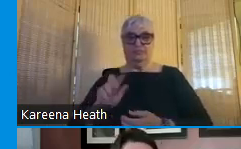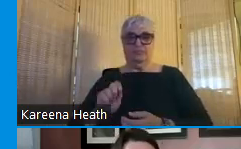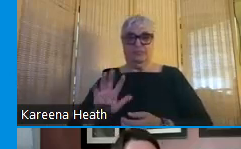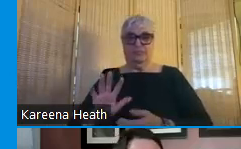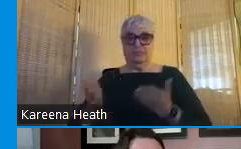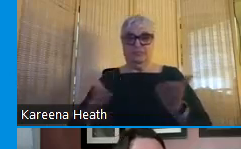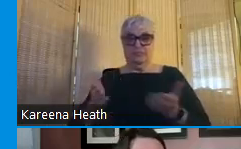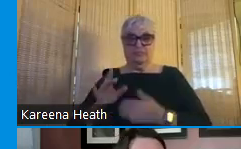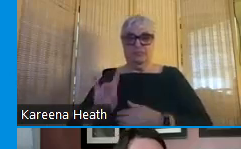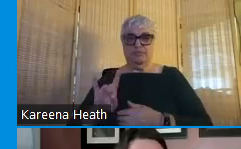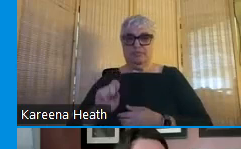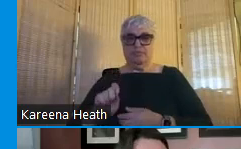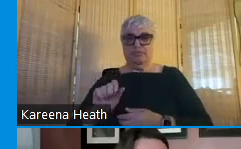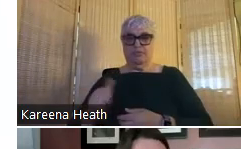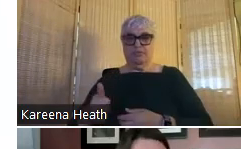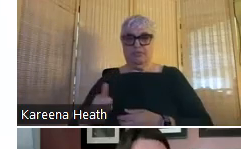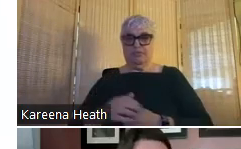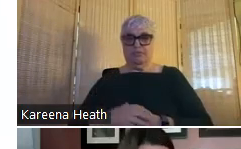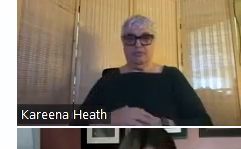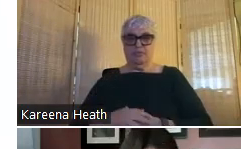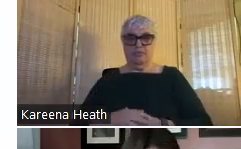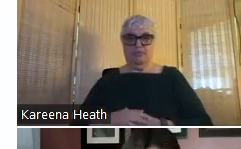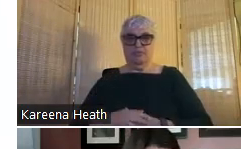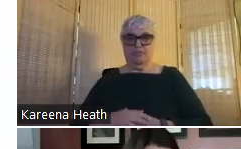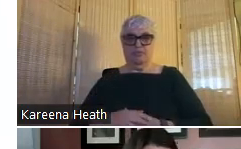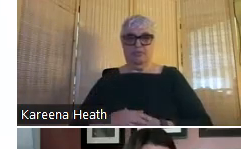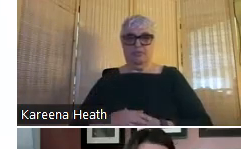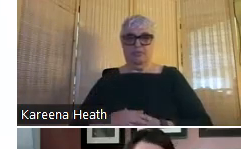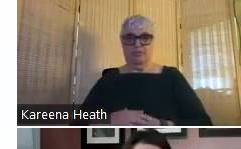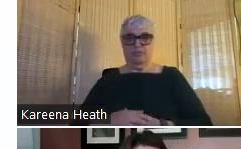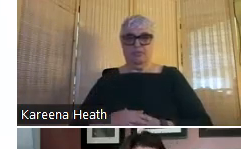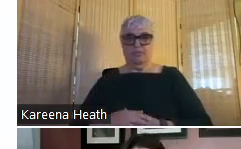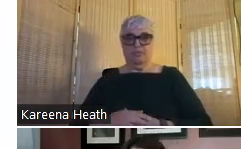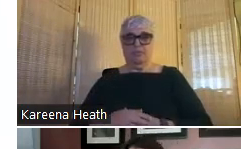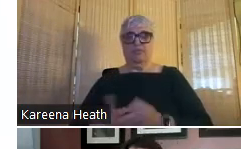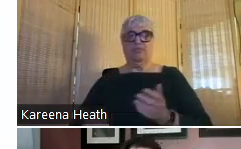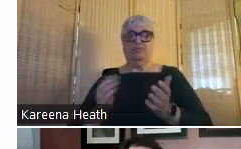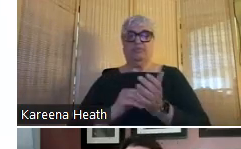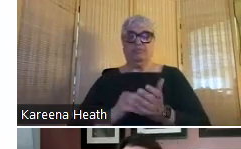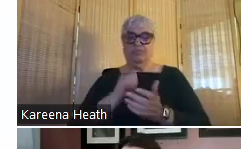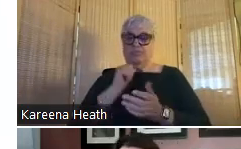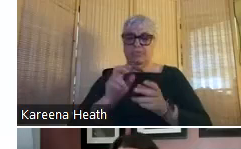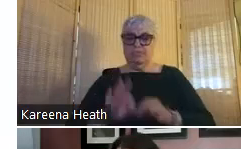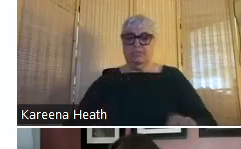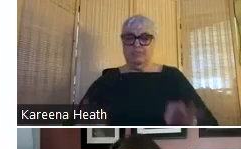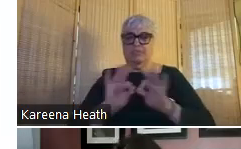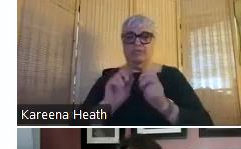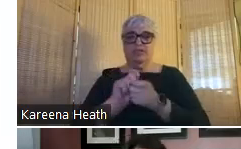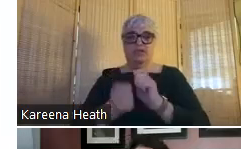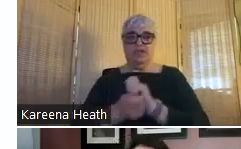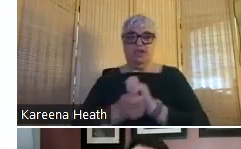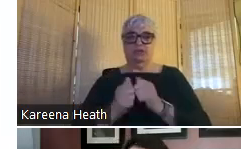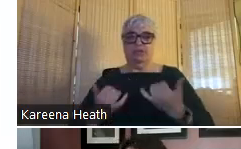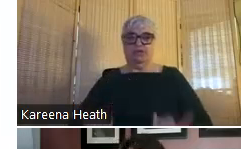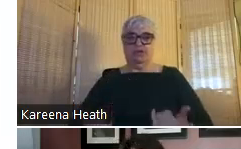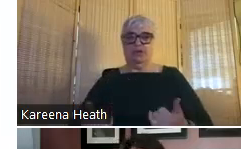are part 8.10. Next slide, please. So again, not a significant amount of change with current